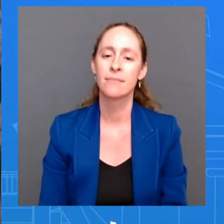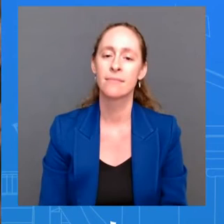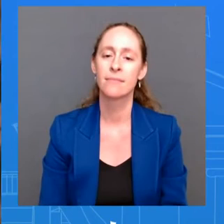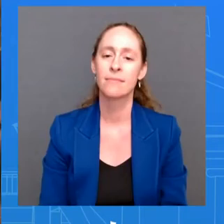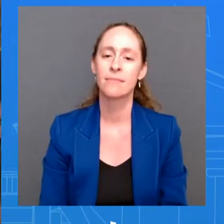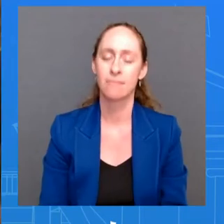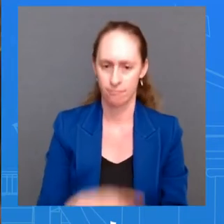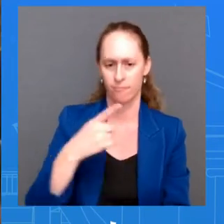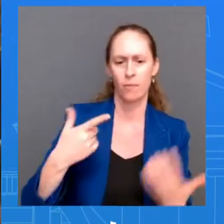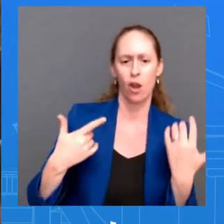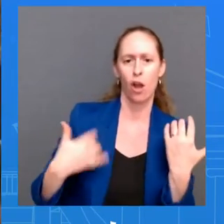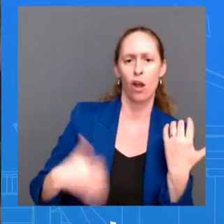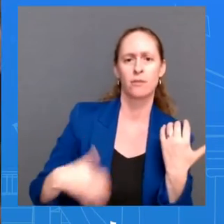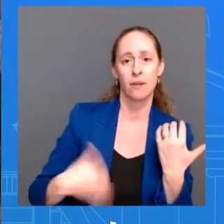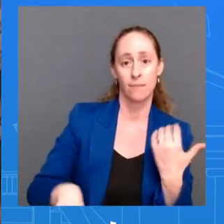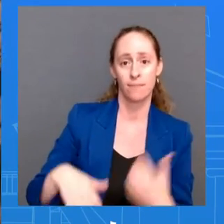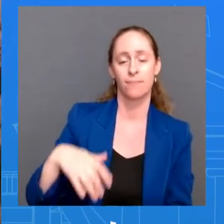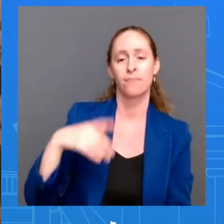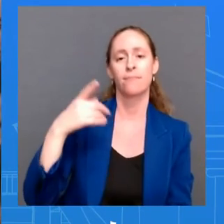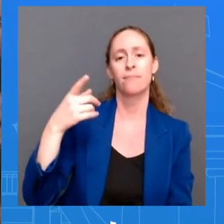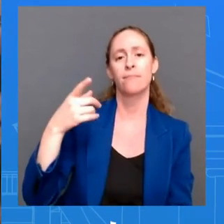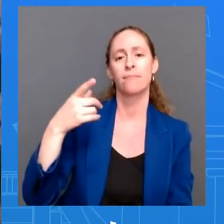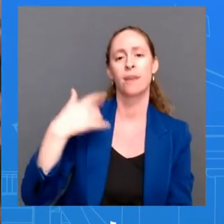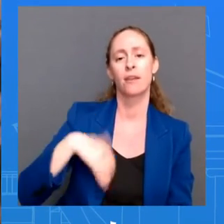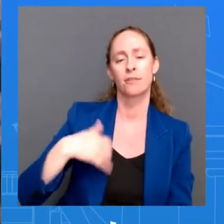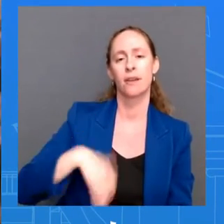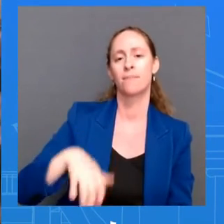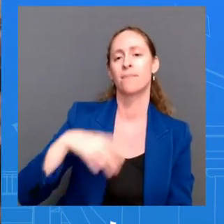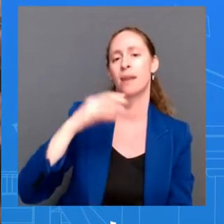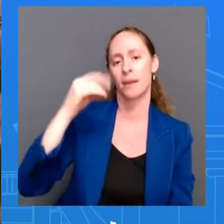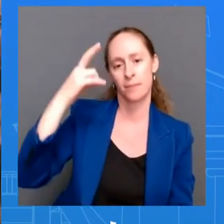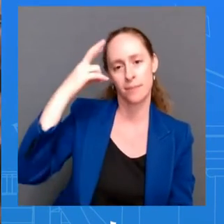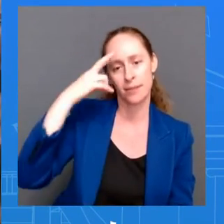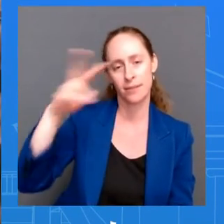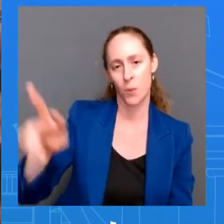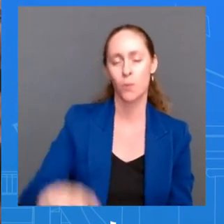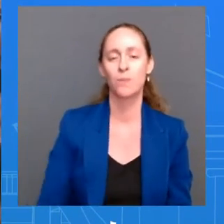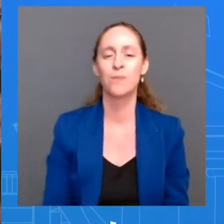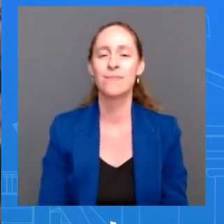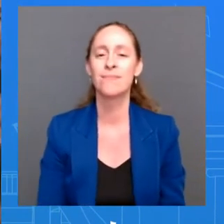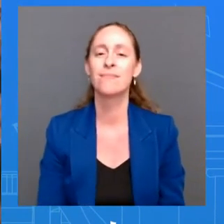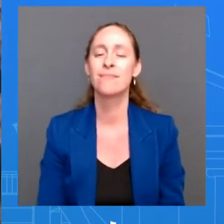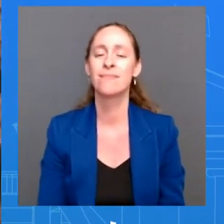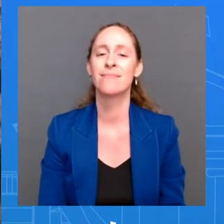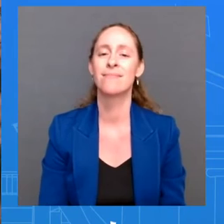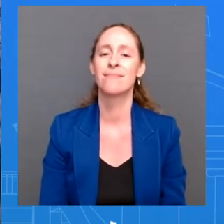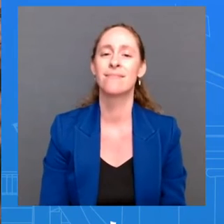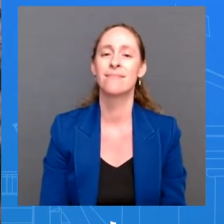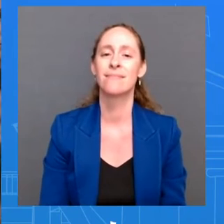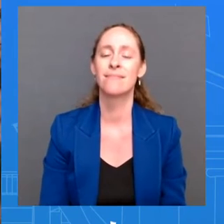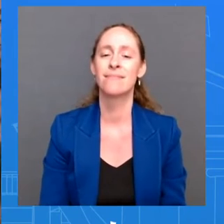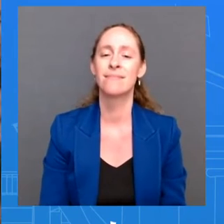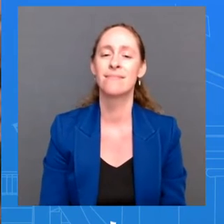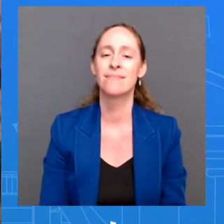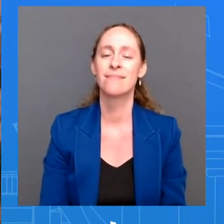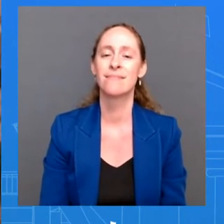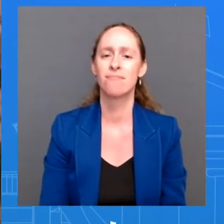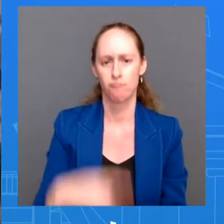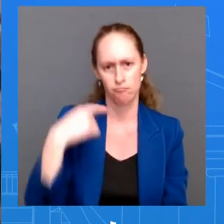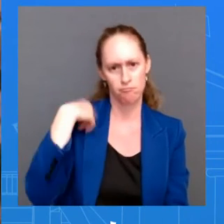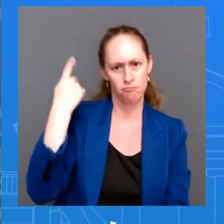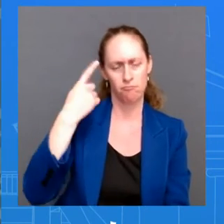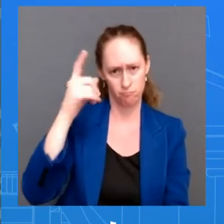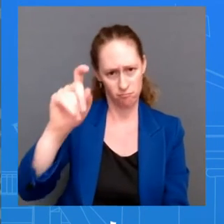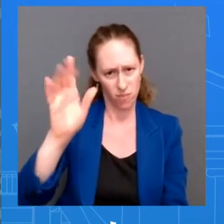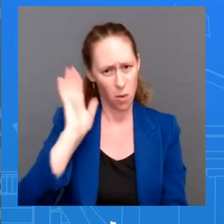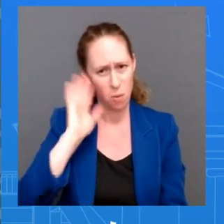know where the president's schedule stands in terms of meeting with the Argentinian president. So as